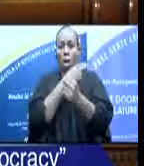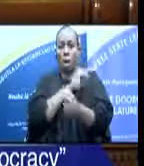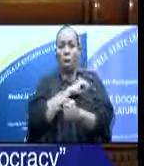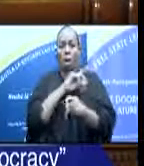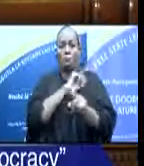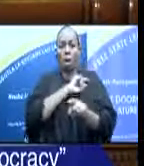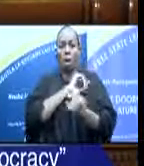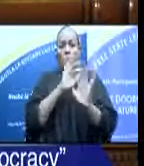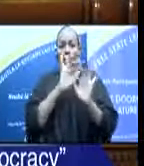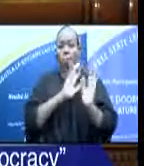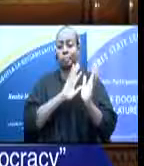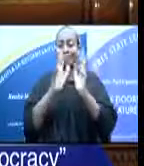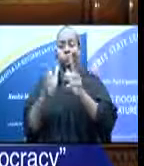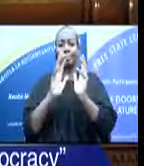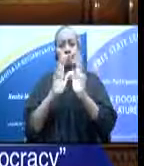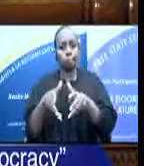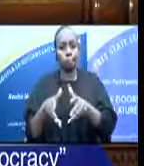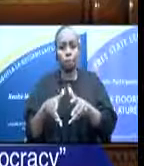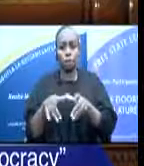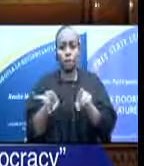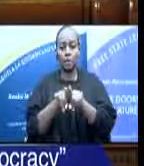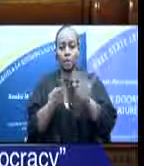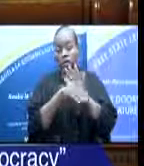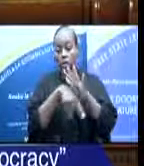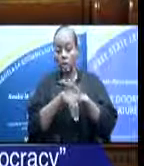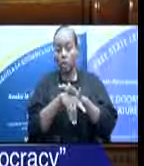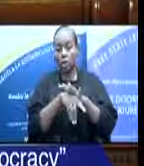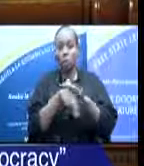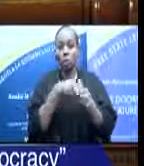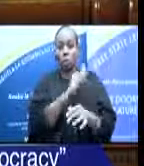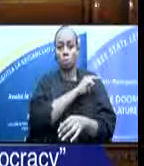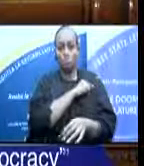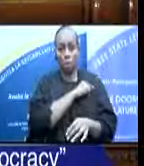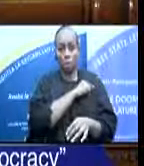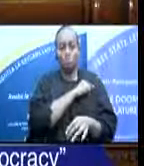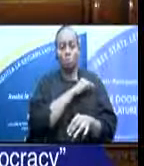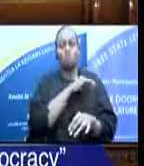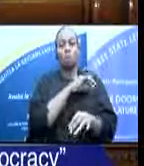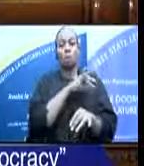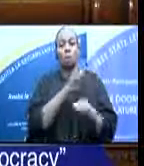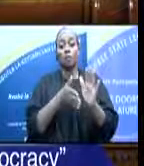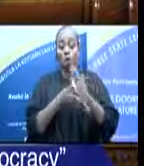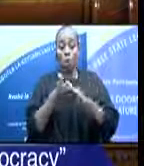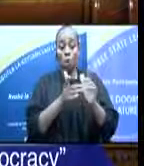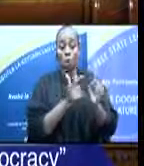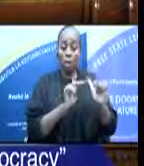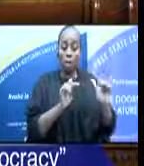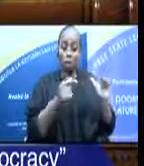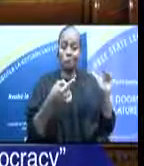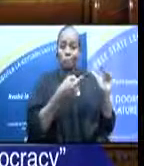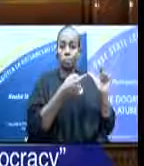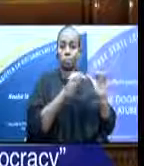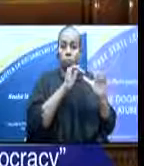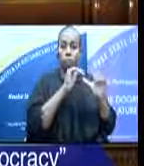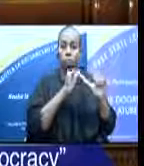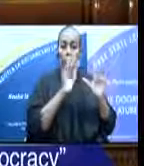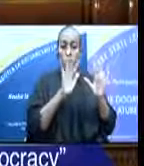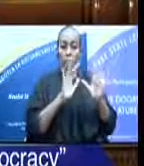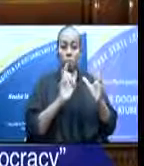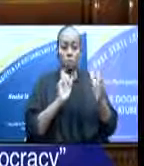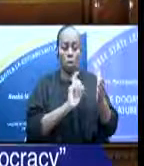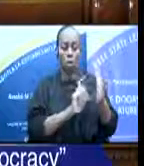from the regional and district hospitals. These go to these levels of care as walk-ins and